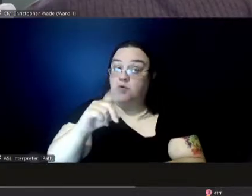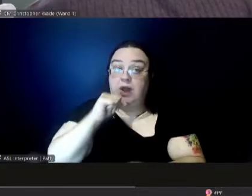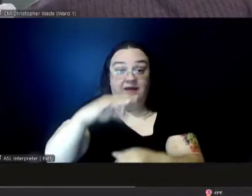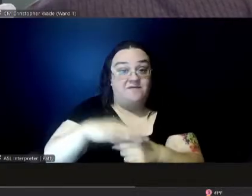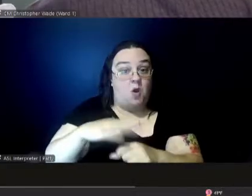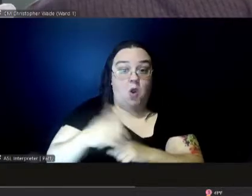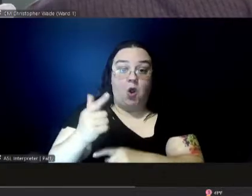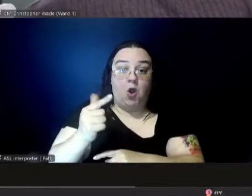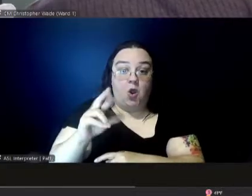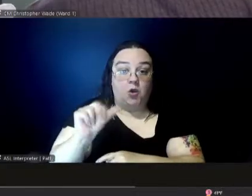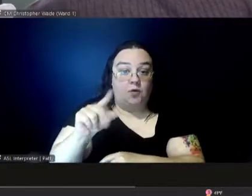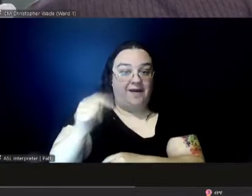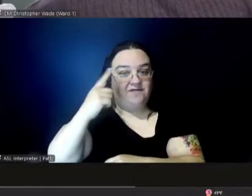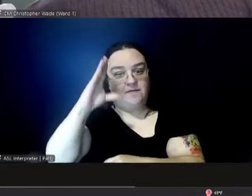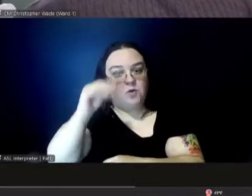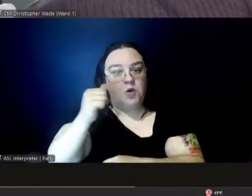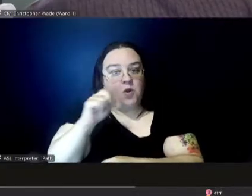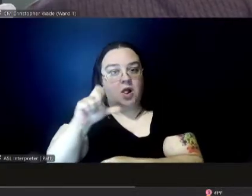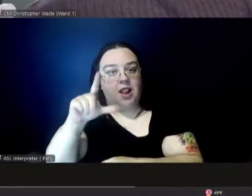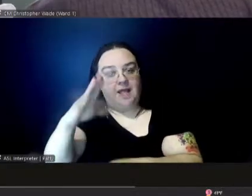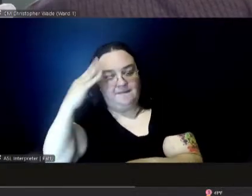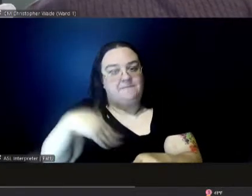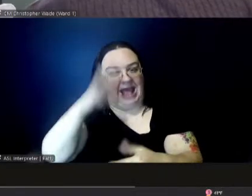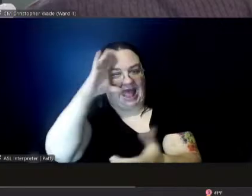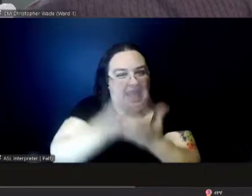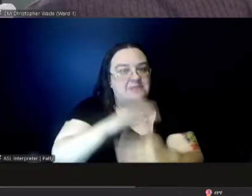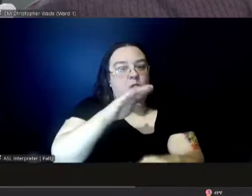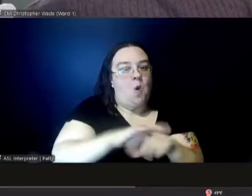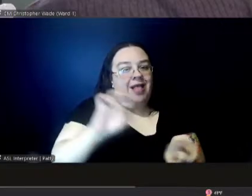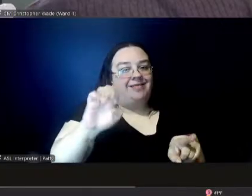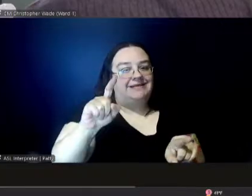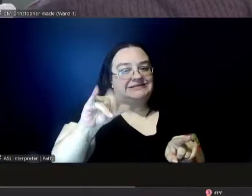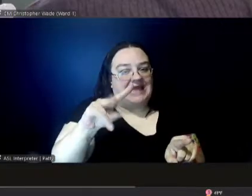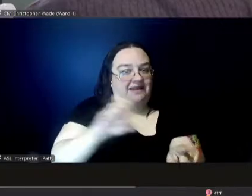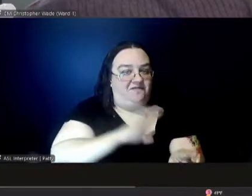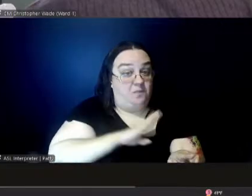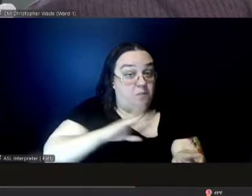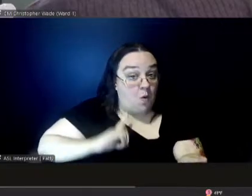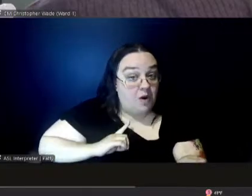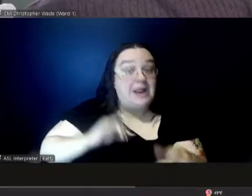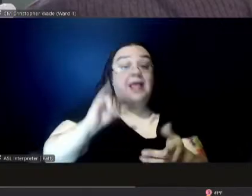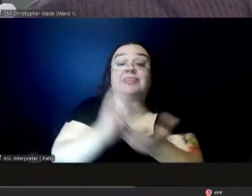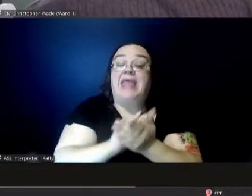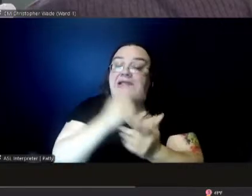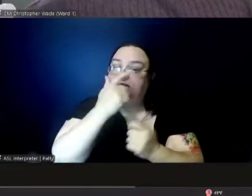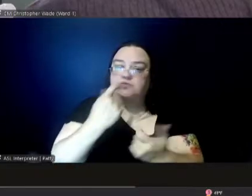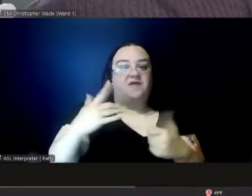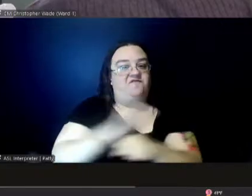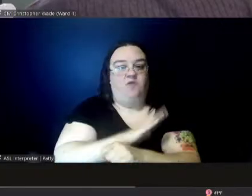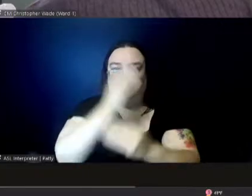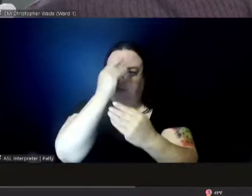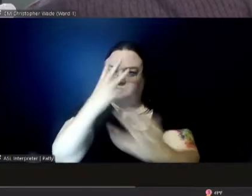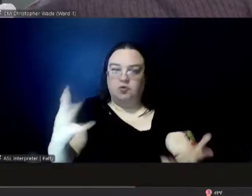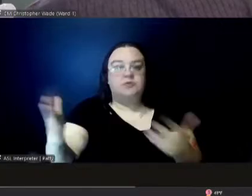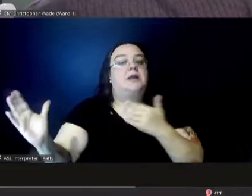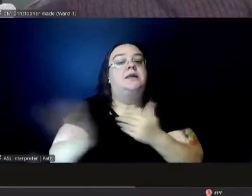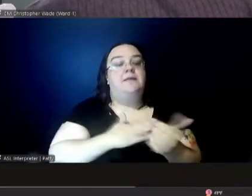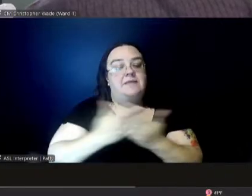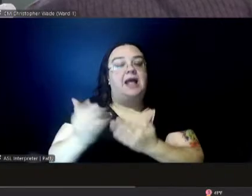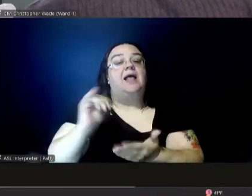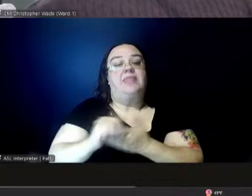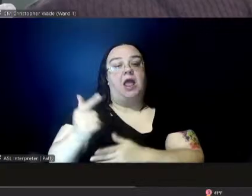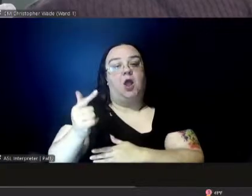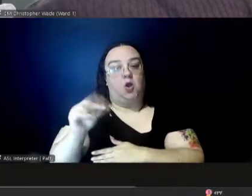and Girls Club because my husband is on the executive board. That is in the interest of full disclosure, despite the fact that grants have been